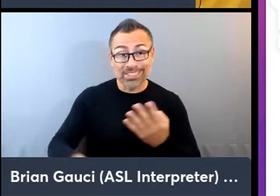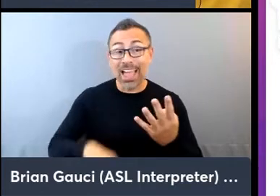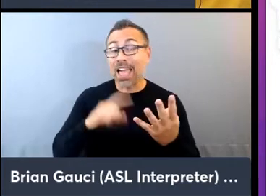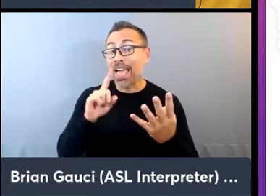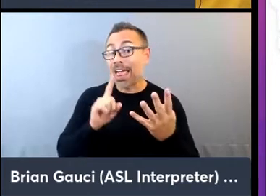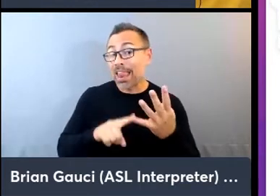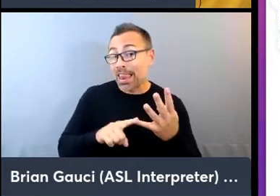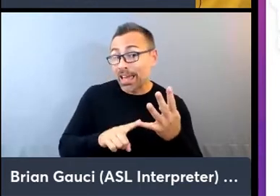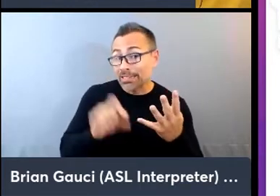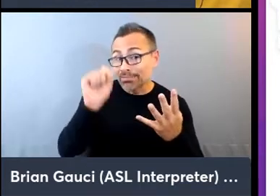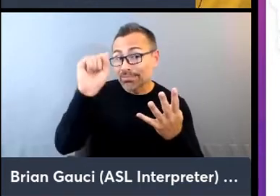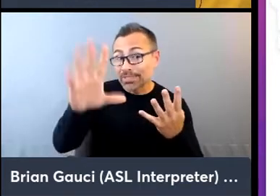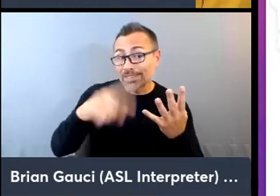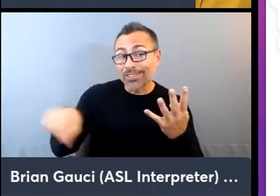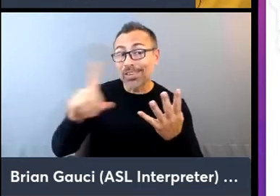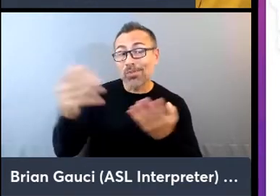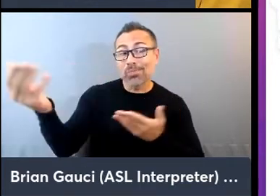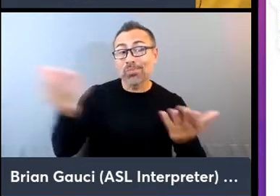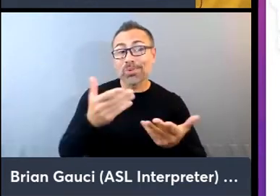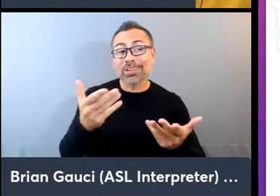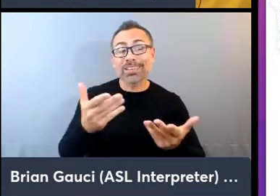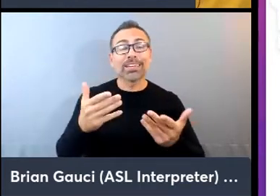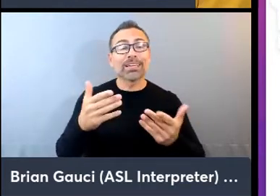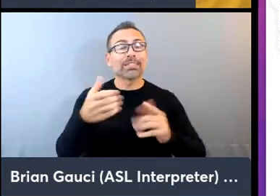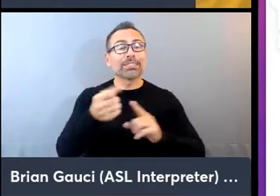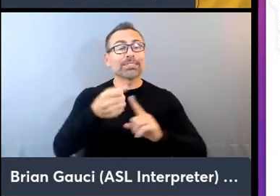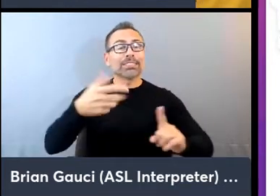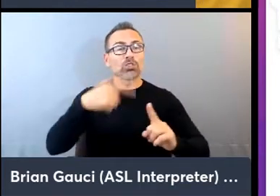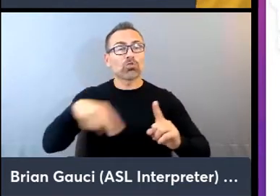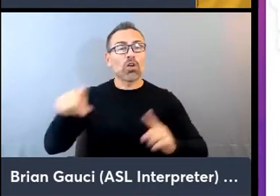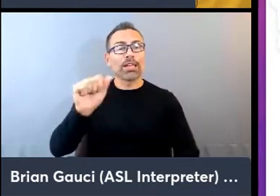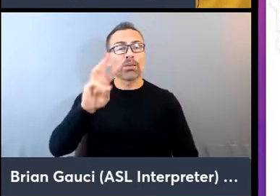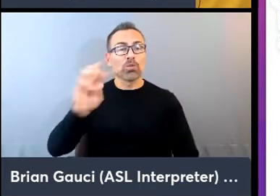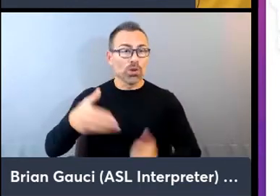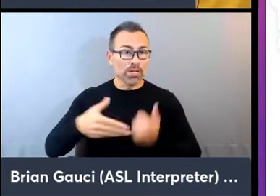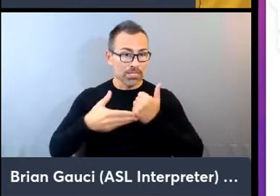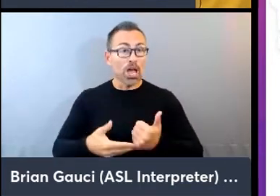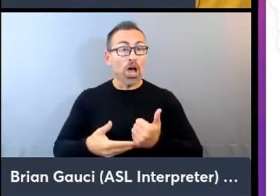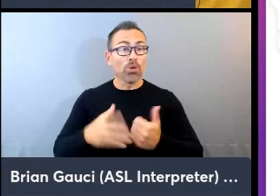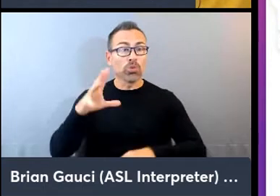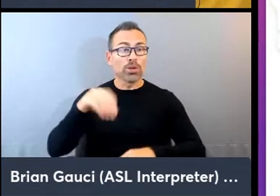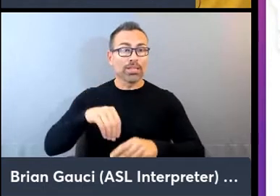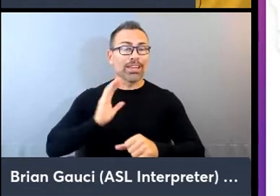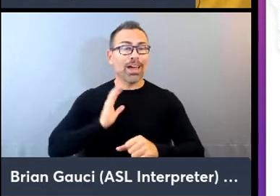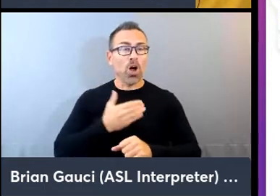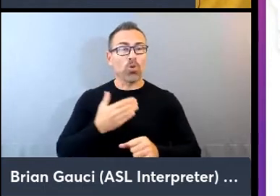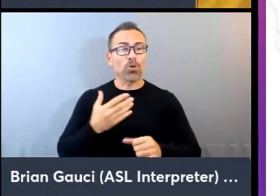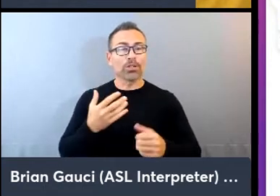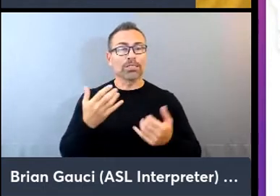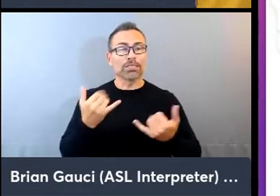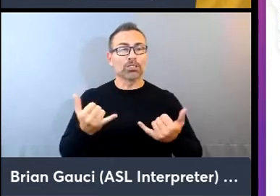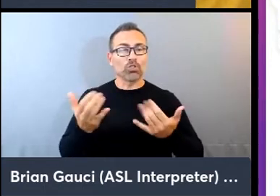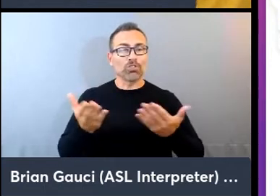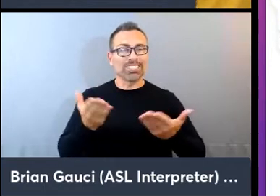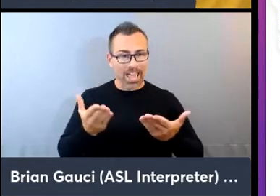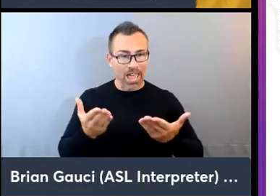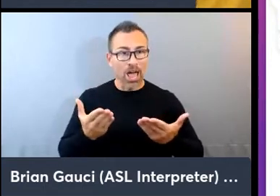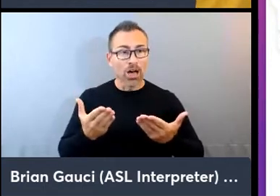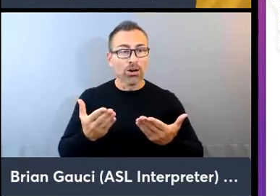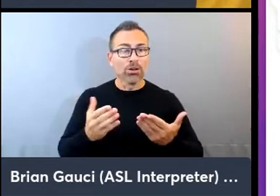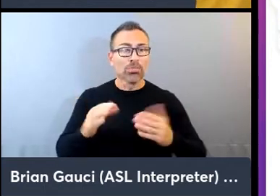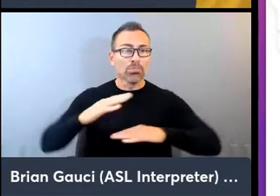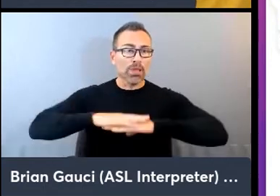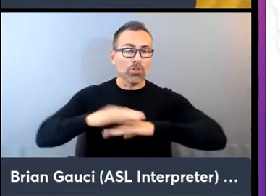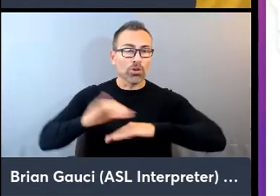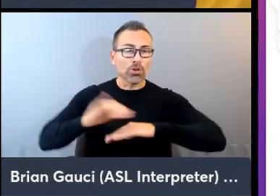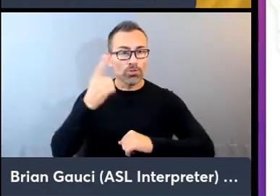for AWS Health onto ServiceNow's platform as well, based on per account. So any events